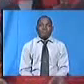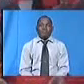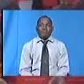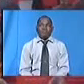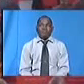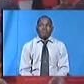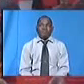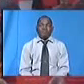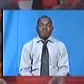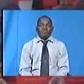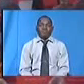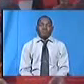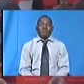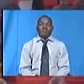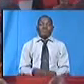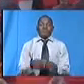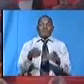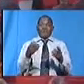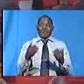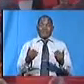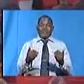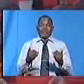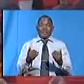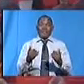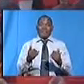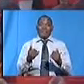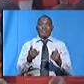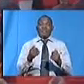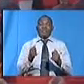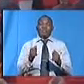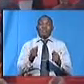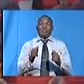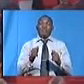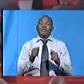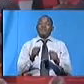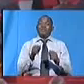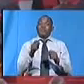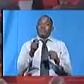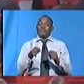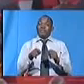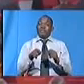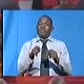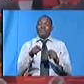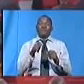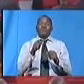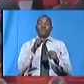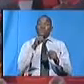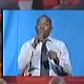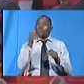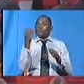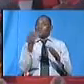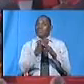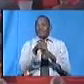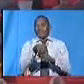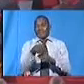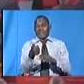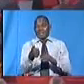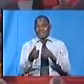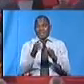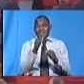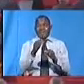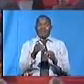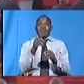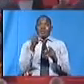that person will have the time used in interrupting you deducted from the time allotted to them.